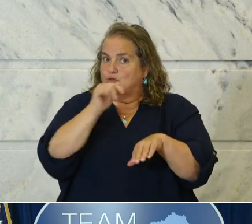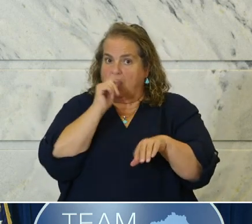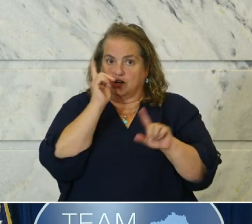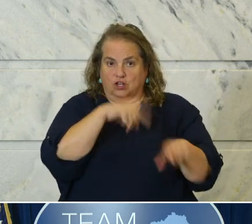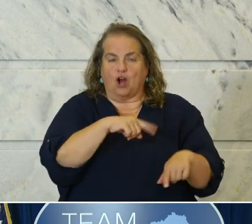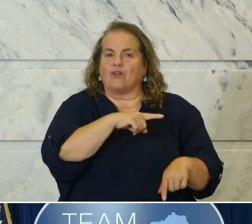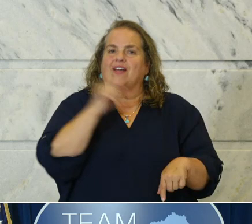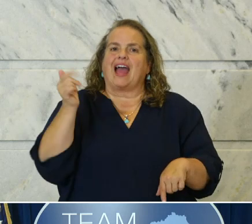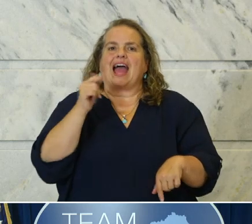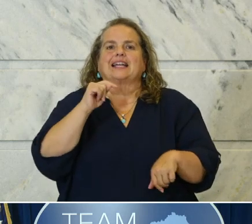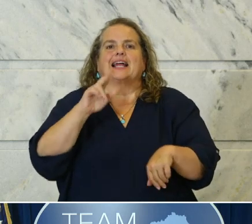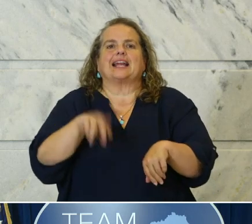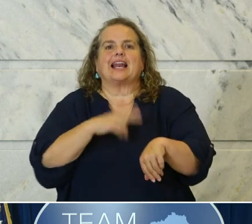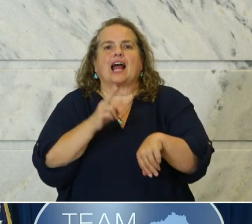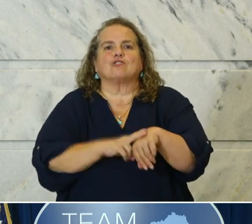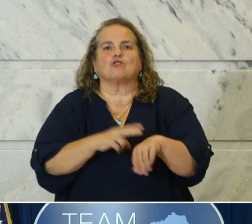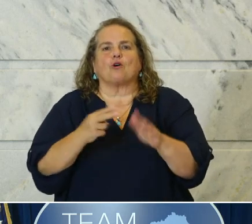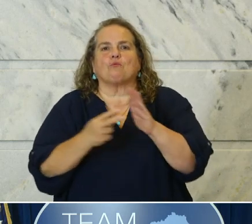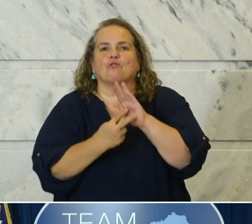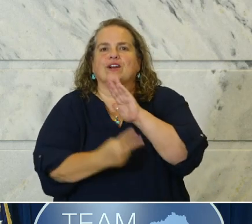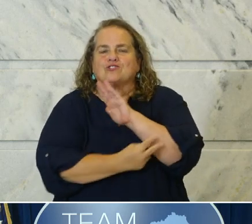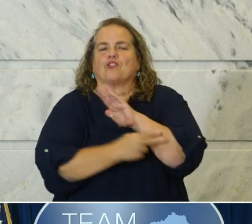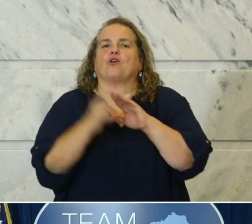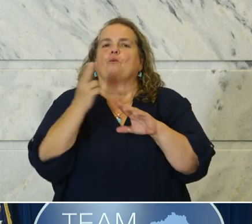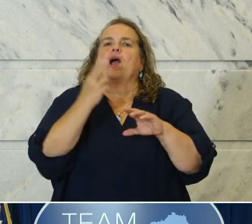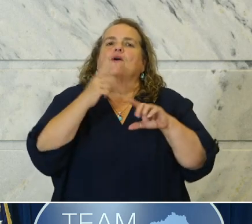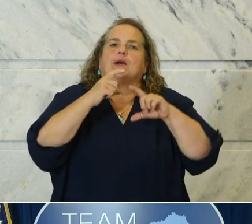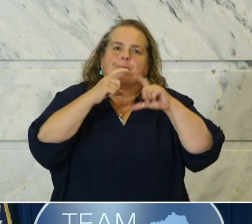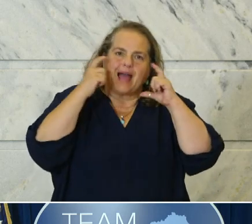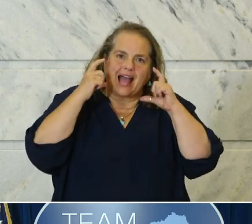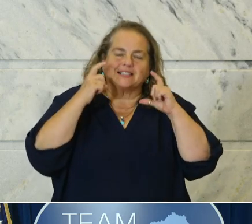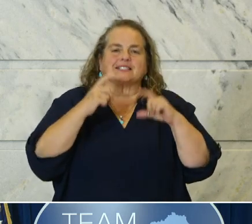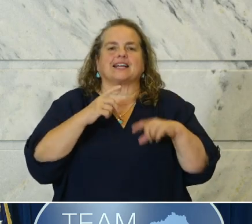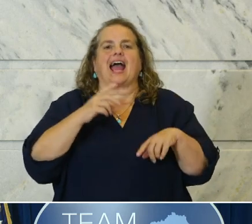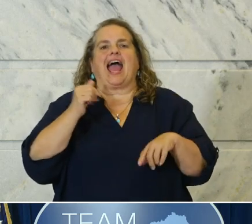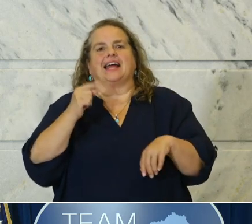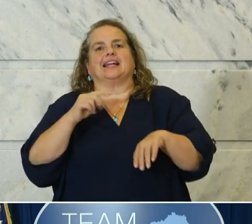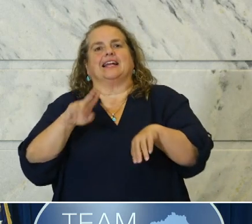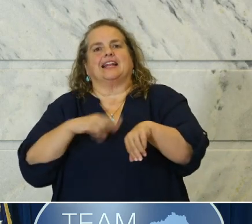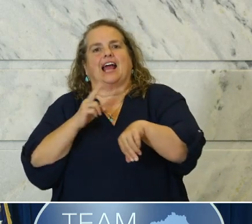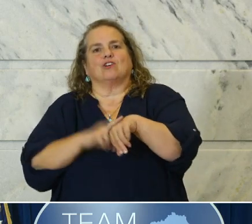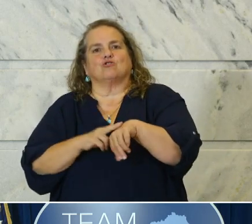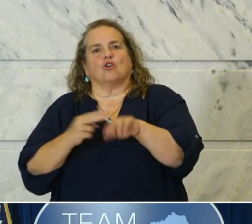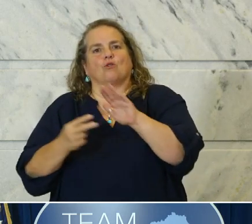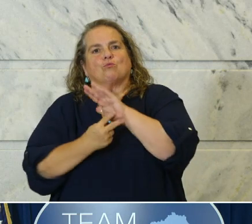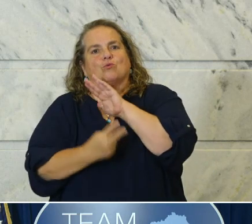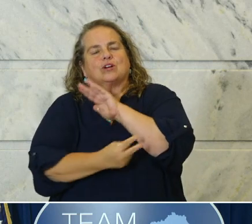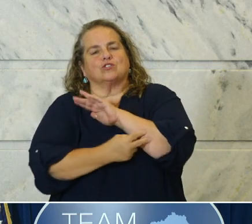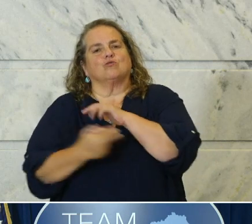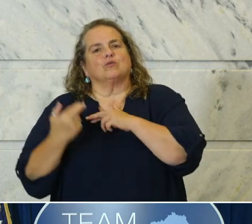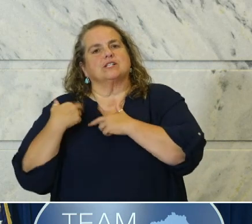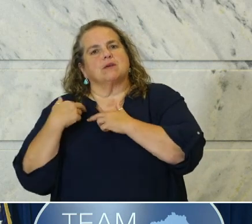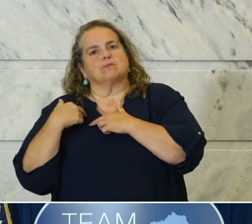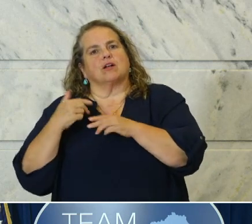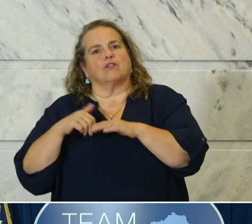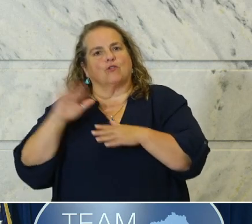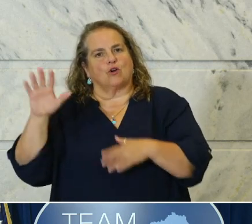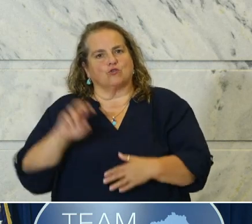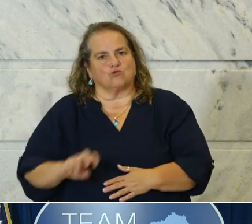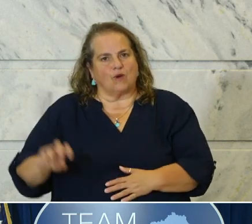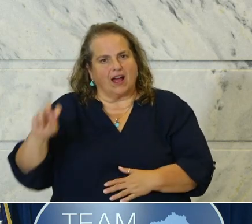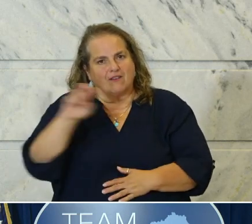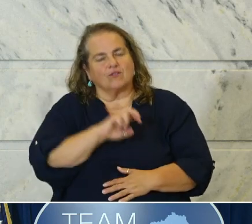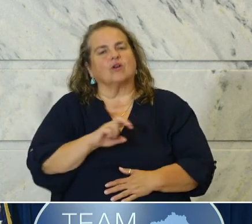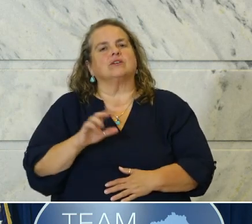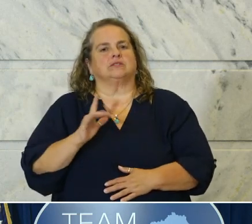Bridge, and so they got a twofer in this one. They're wearing masks and encouraging the wearing of masks, and also being really responsible in how they get out